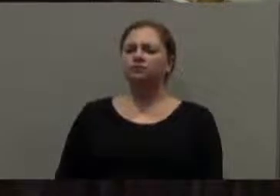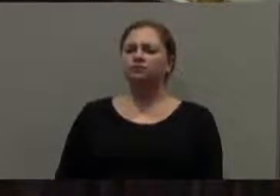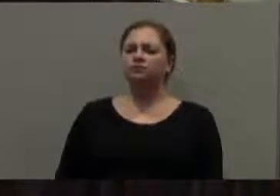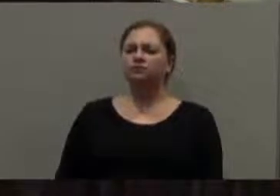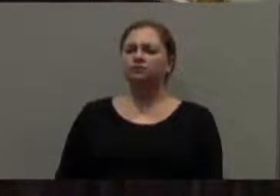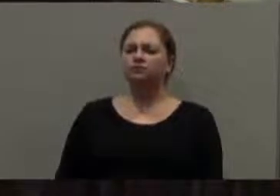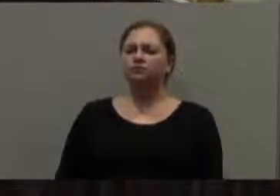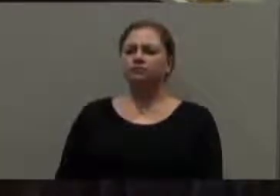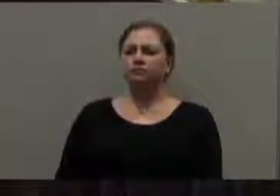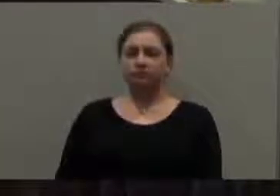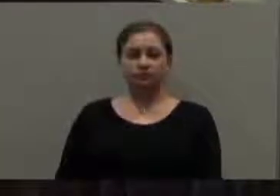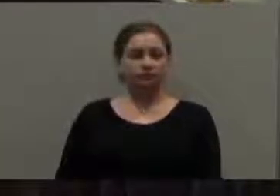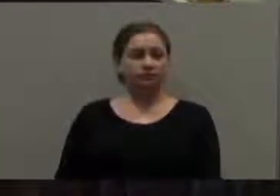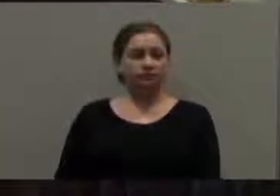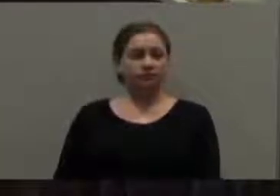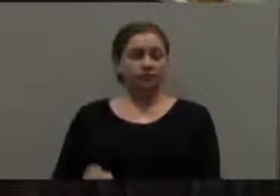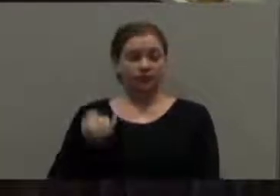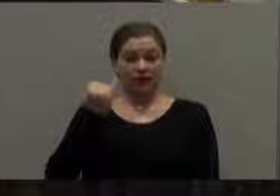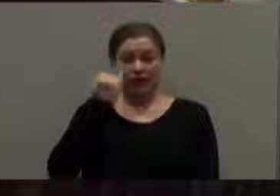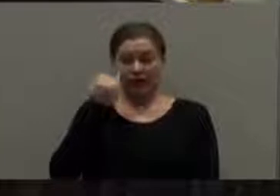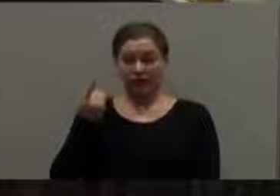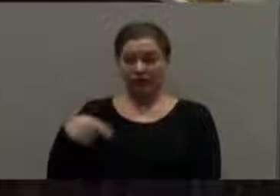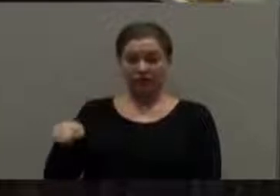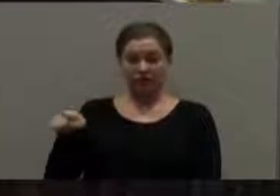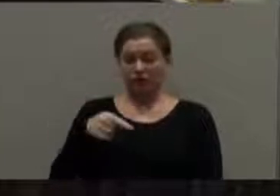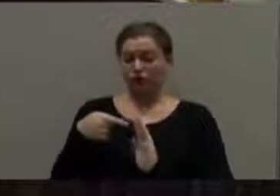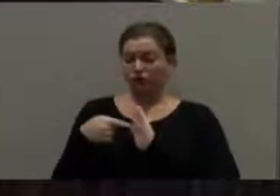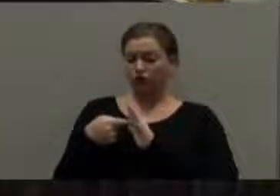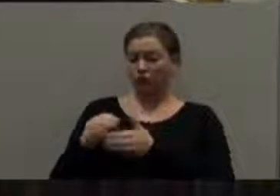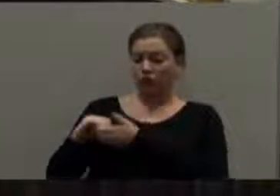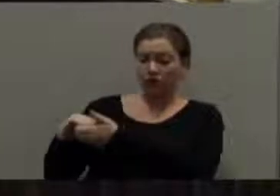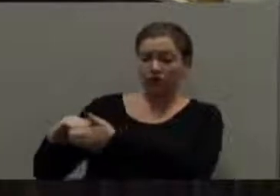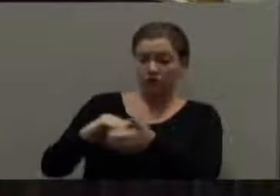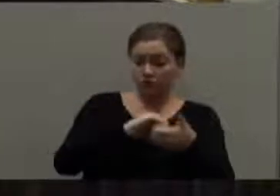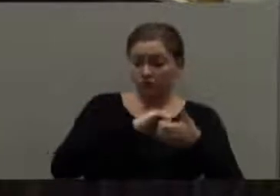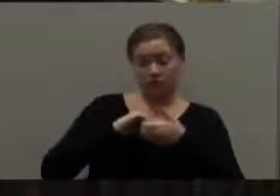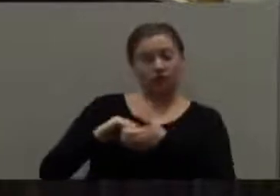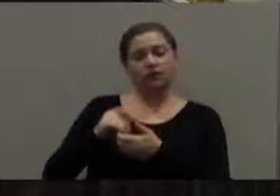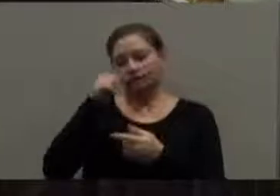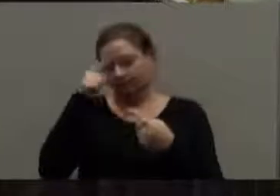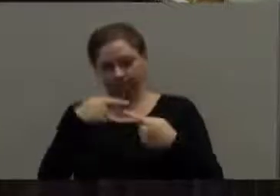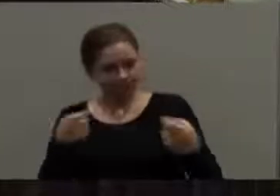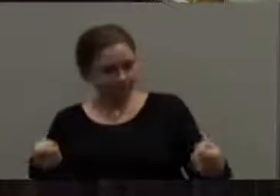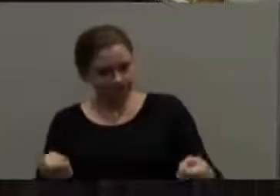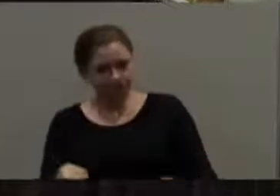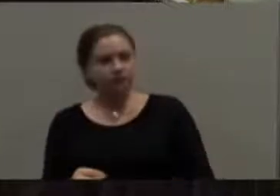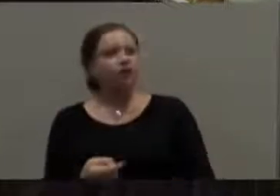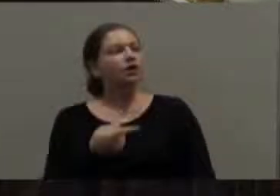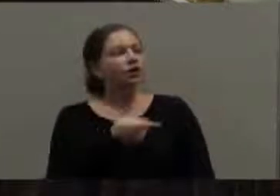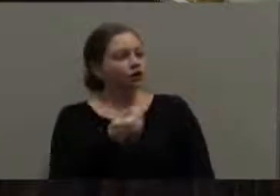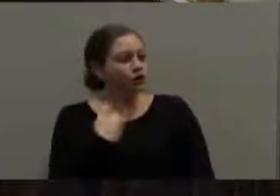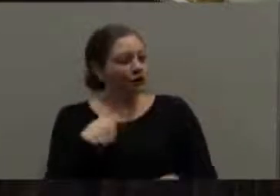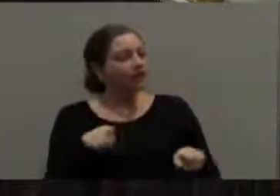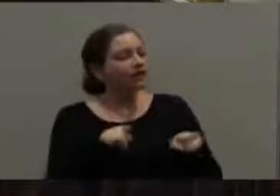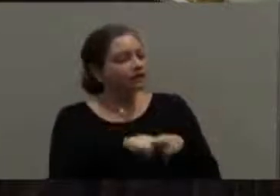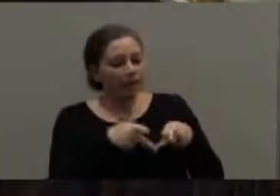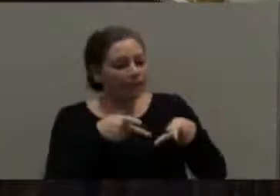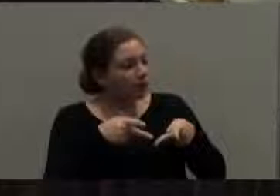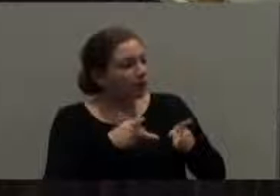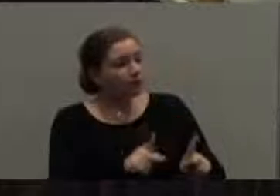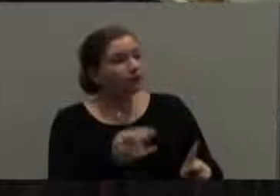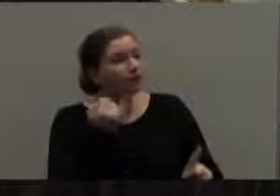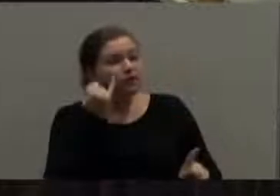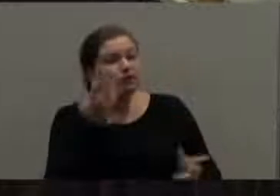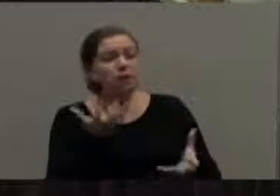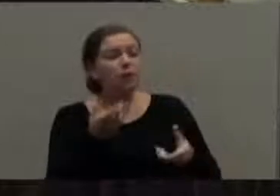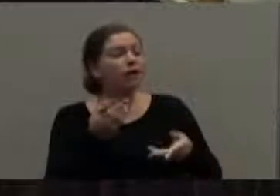If you think you're showing unity, I beg to differ with you. You had the same opportunity if you wanted to vote